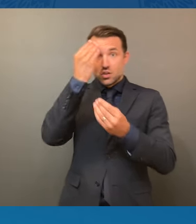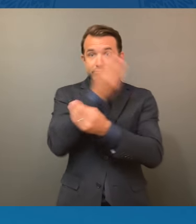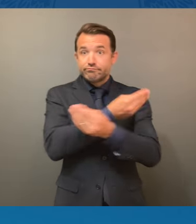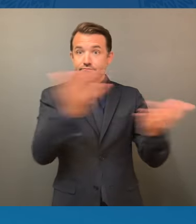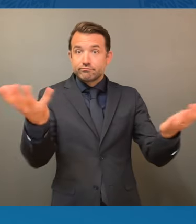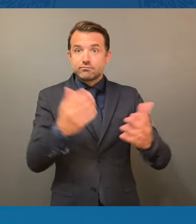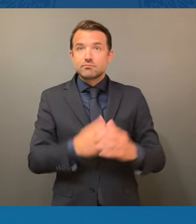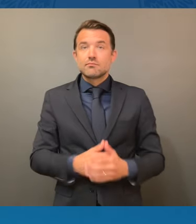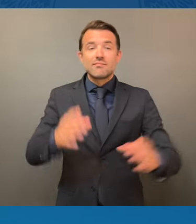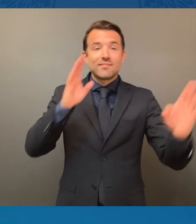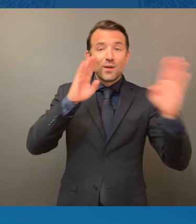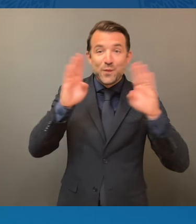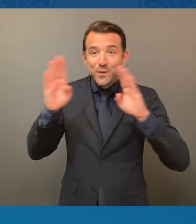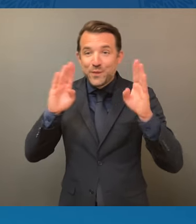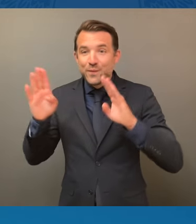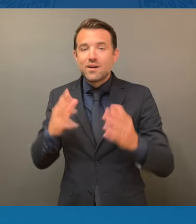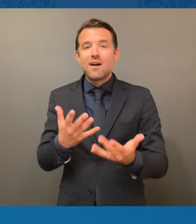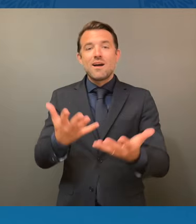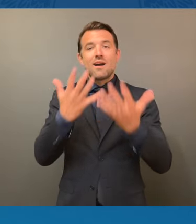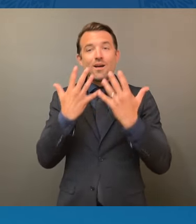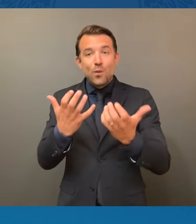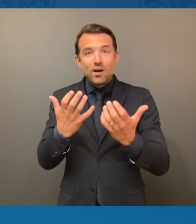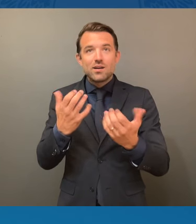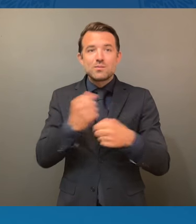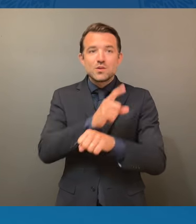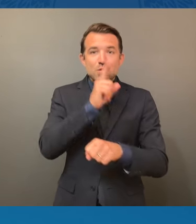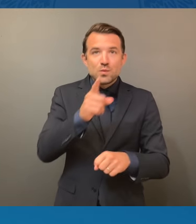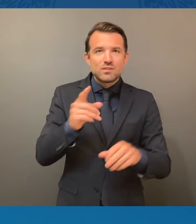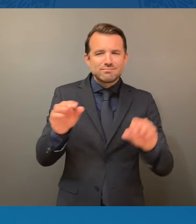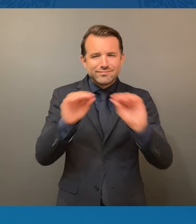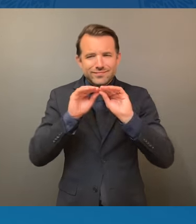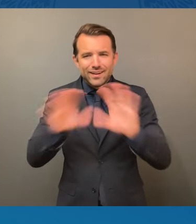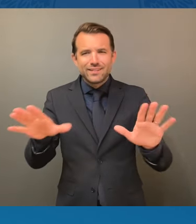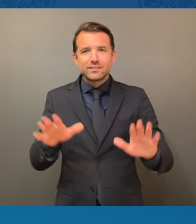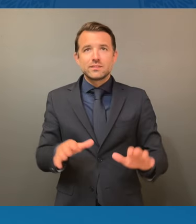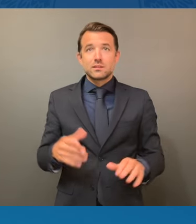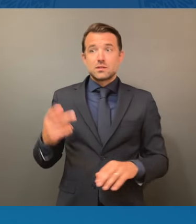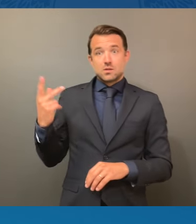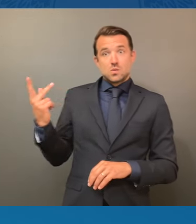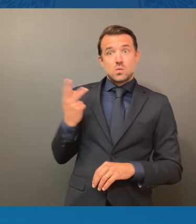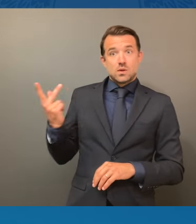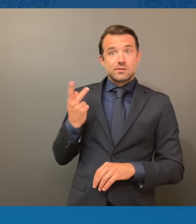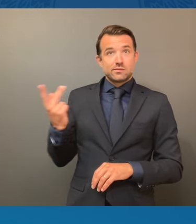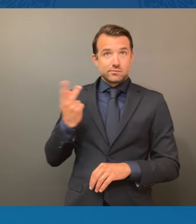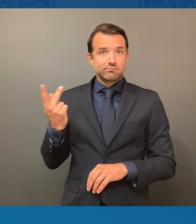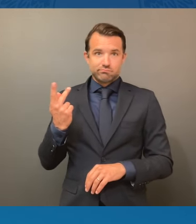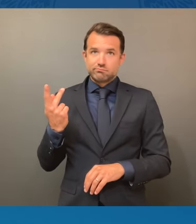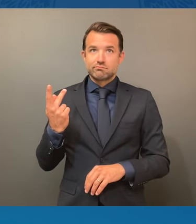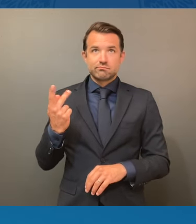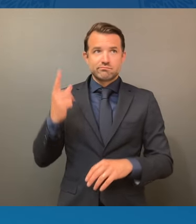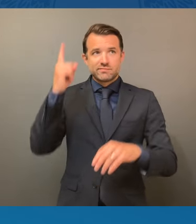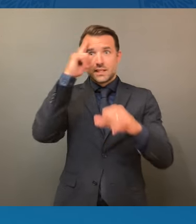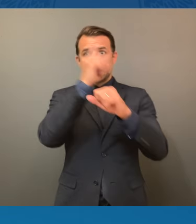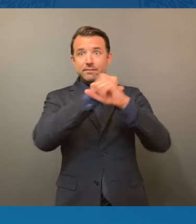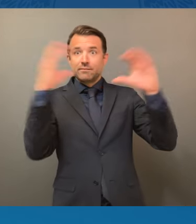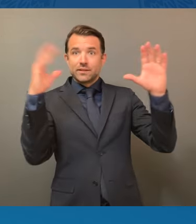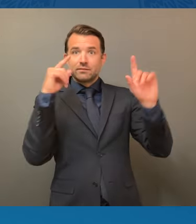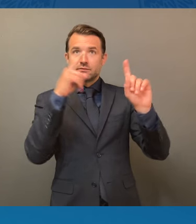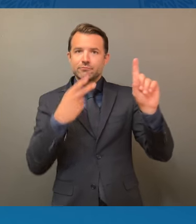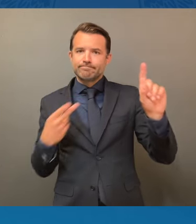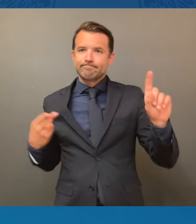to make clear that he and I, of course, share in the vision of the NAACP. You